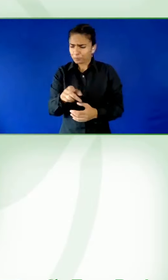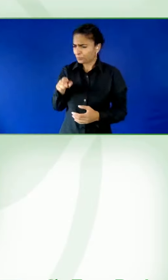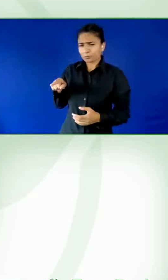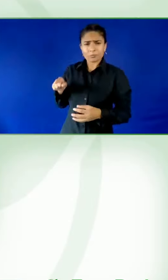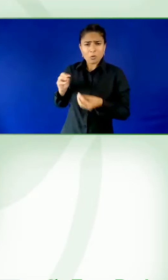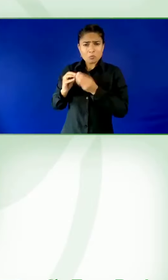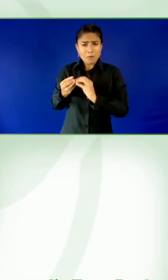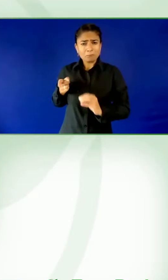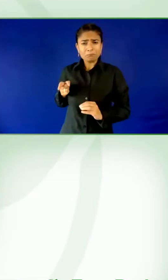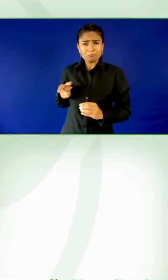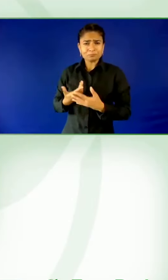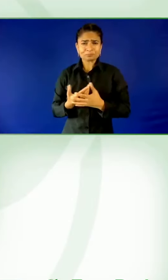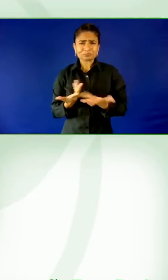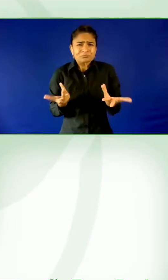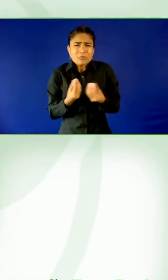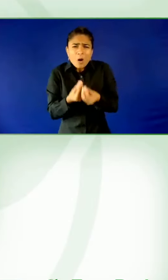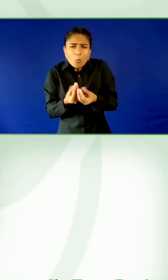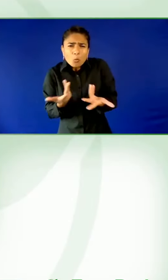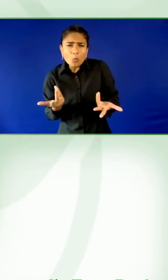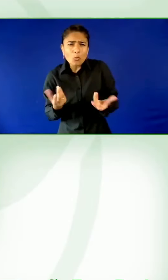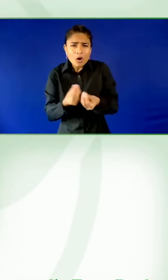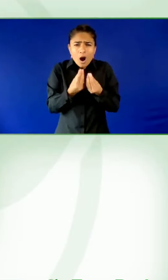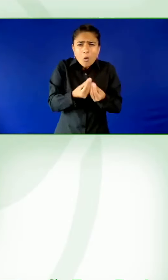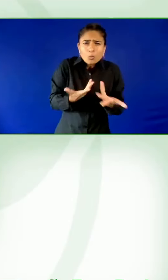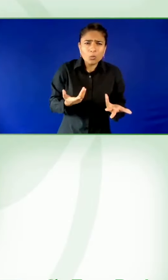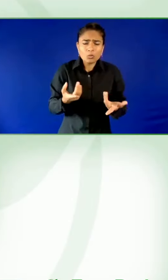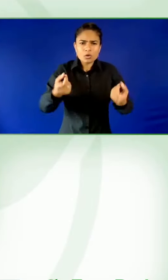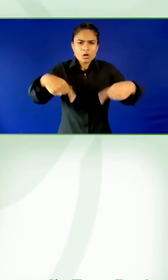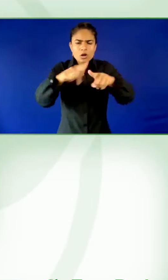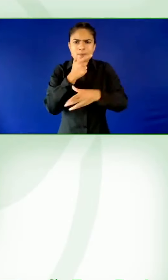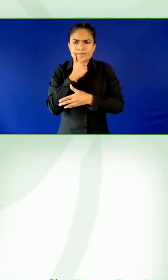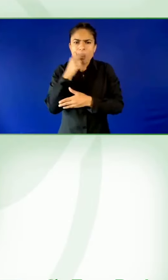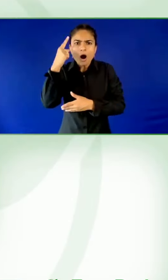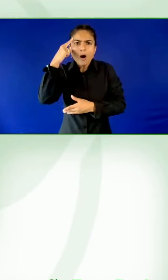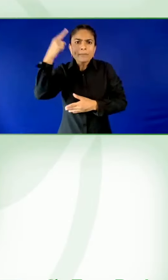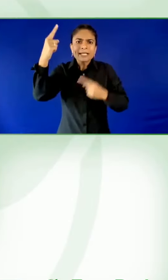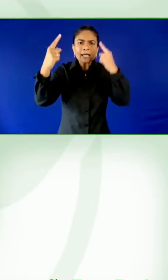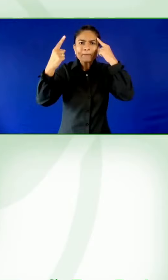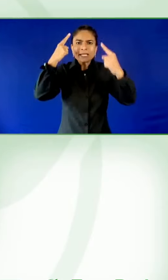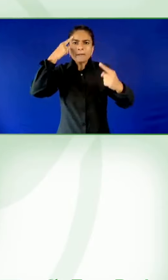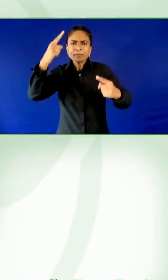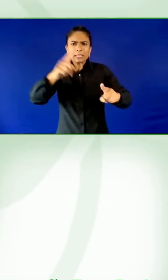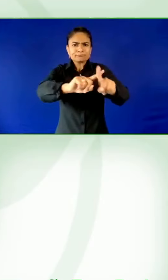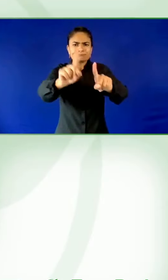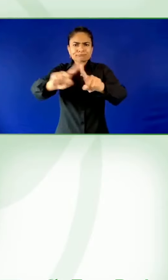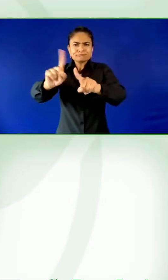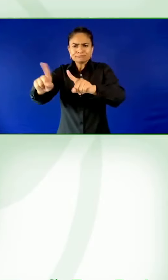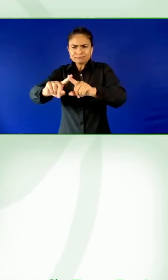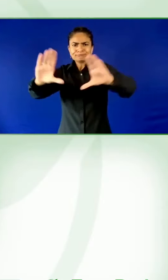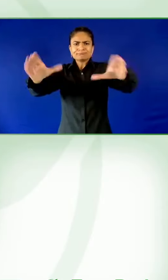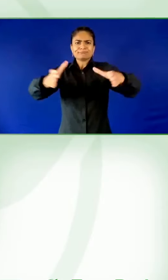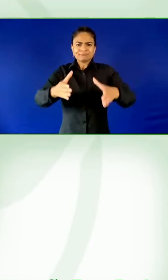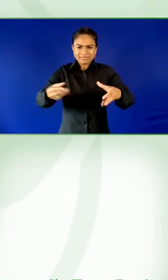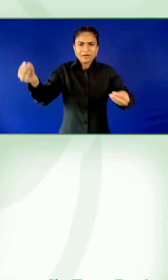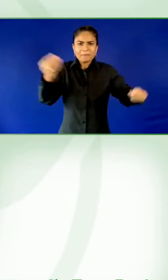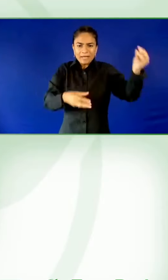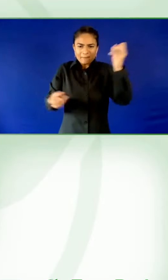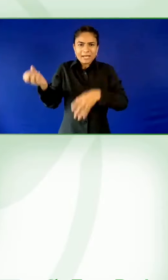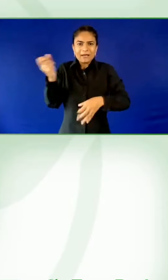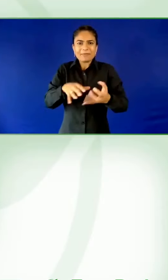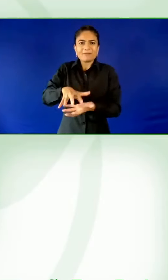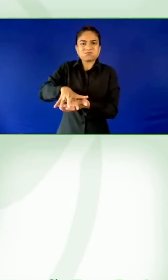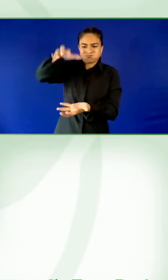focusing on access to vocational training, one focusing on micro-entrepreneurs with a disability, that was in